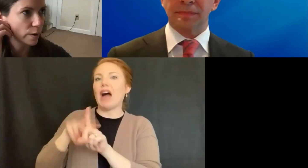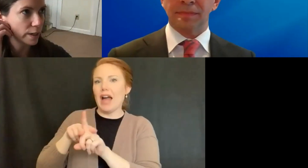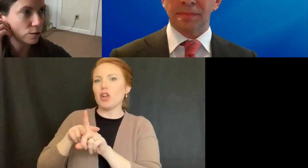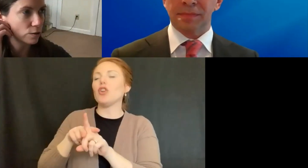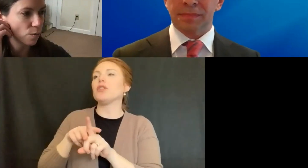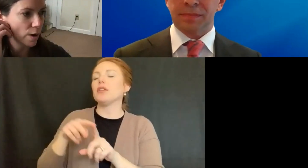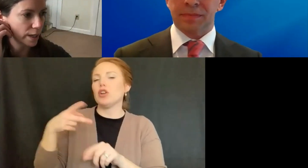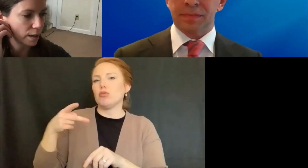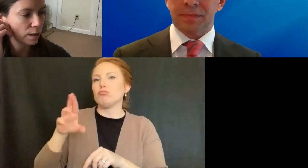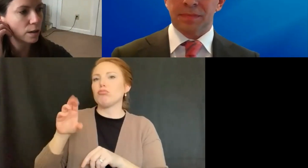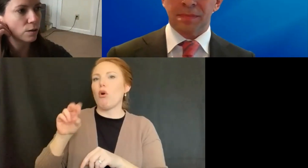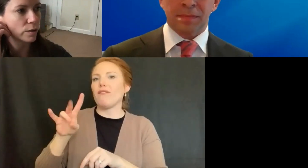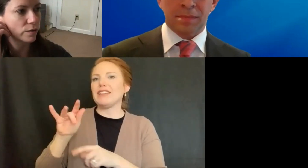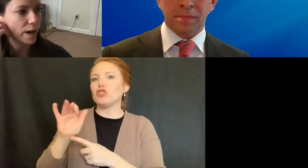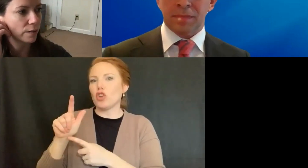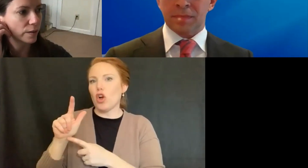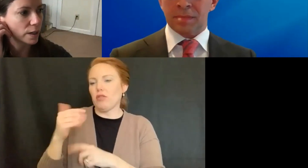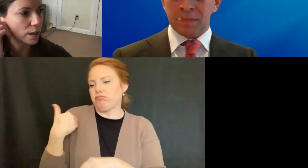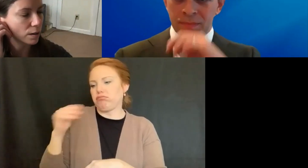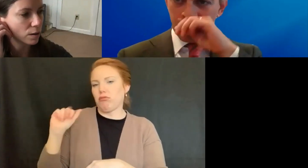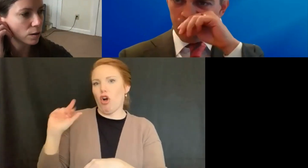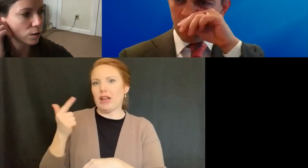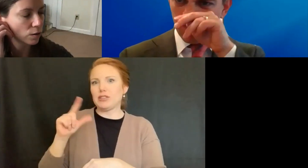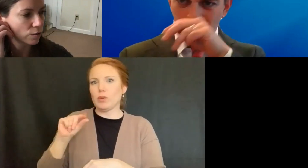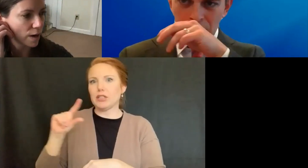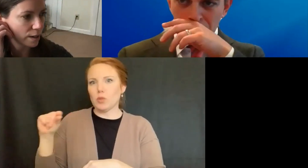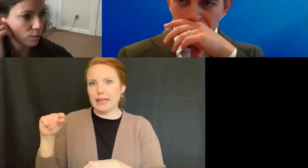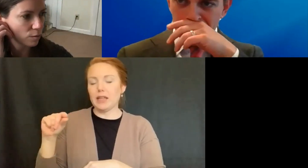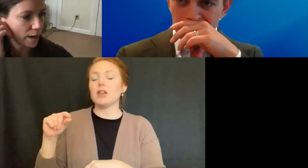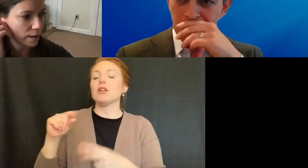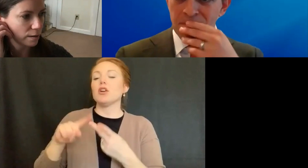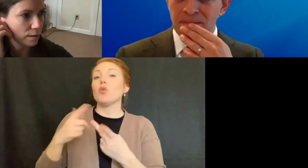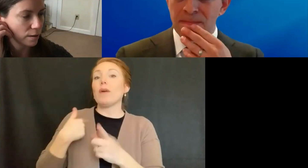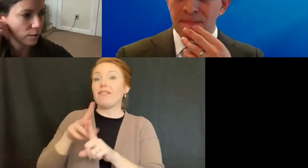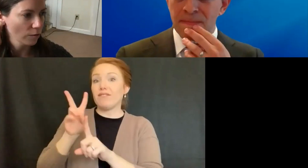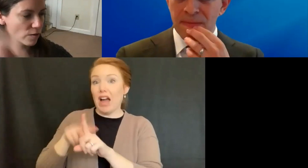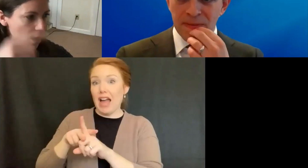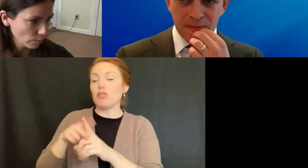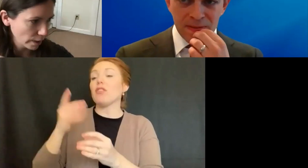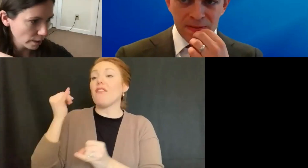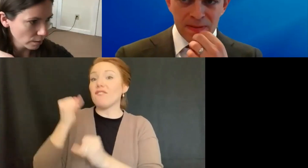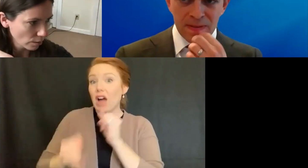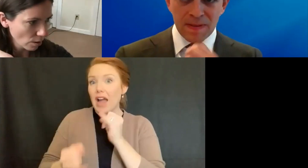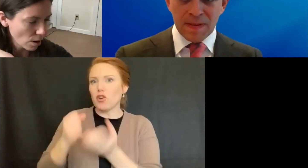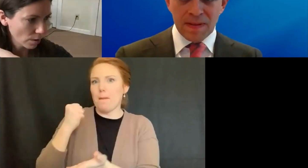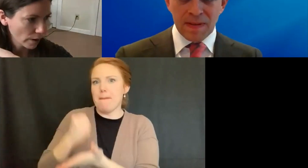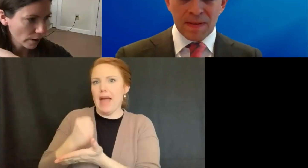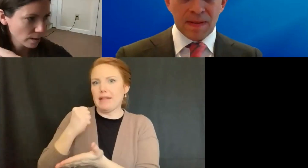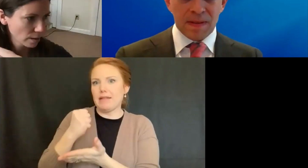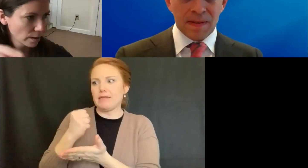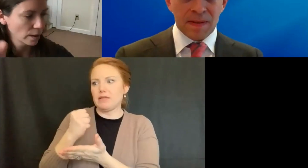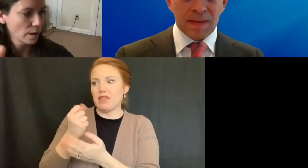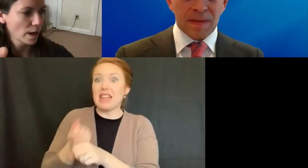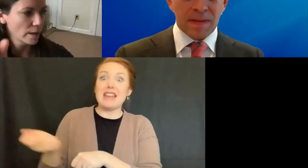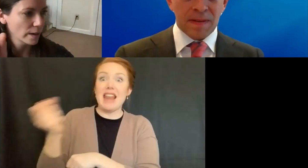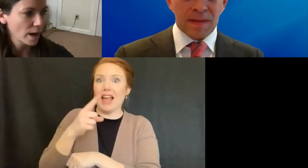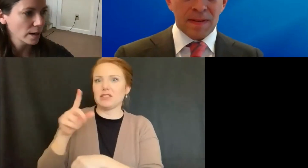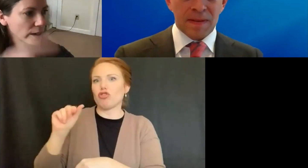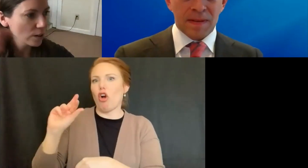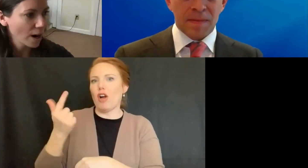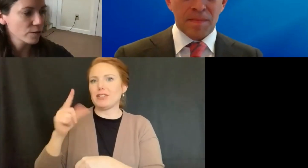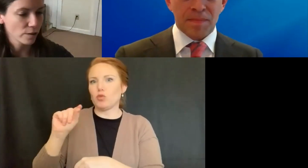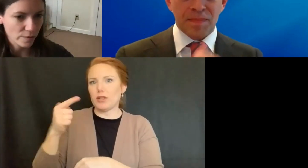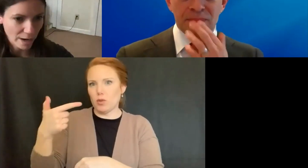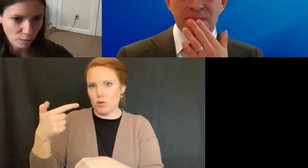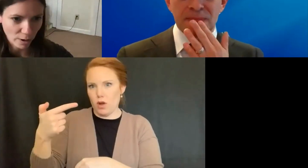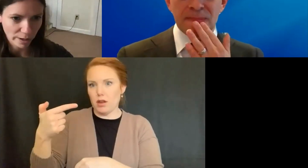of 2020. We filed the final patent in the following August. And then a